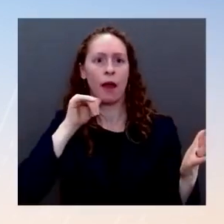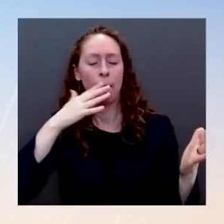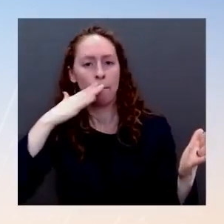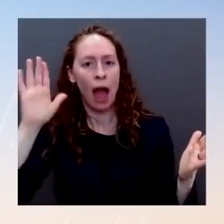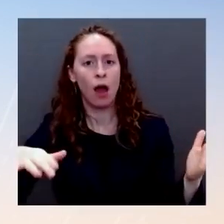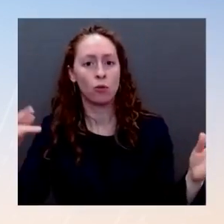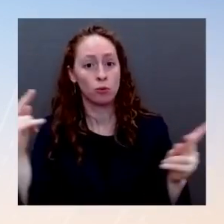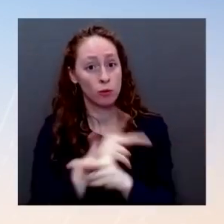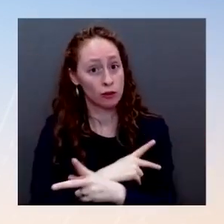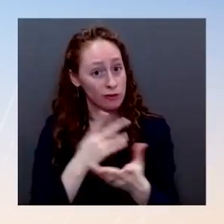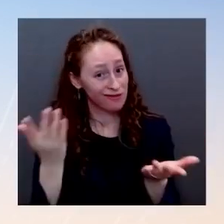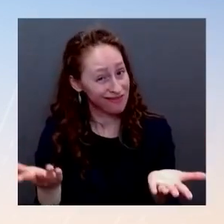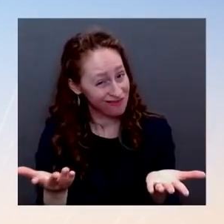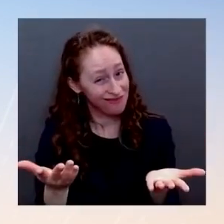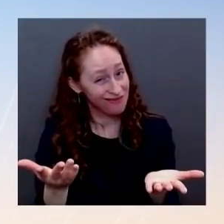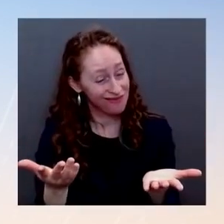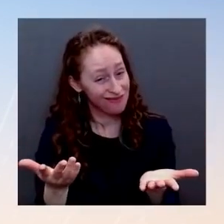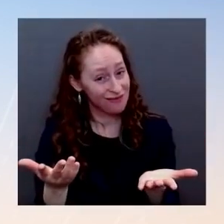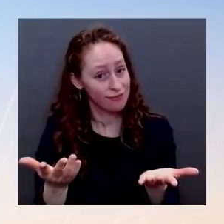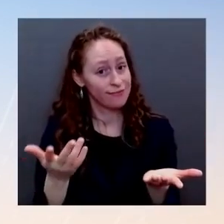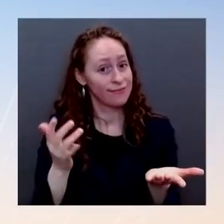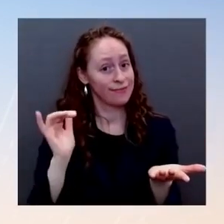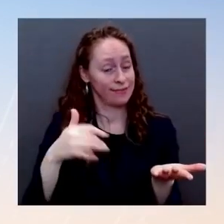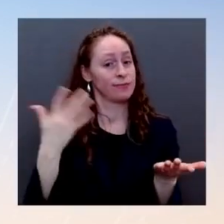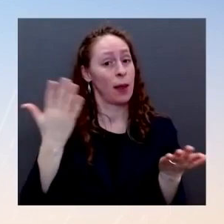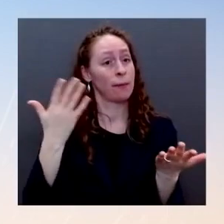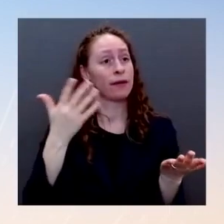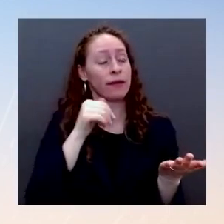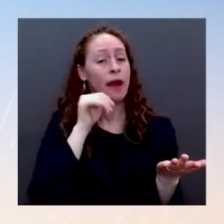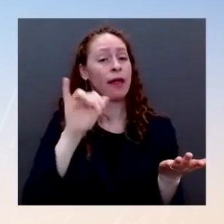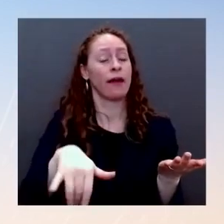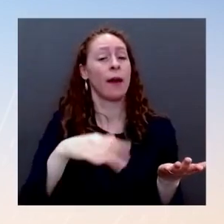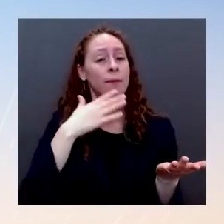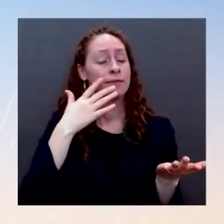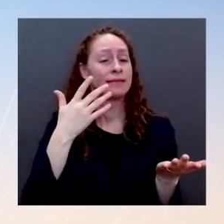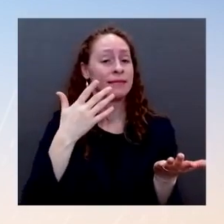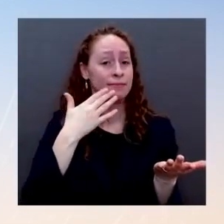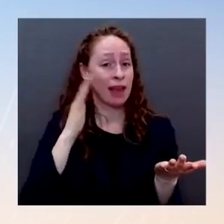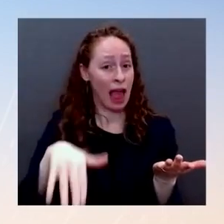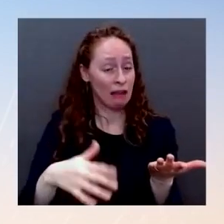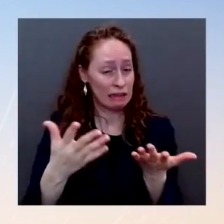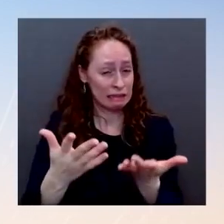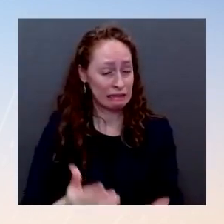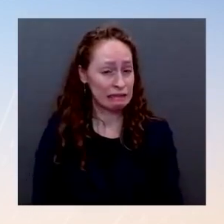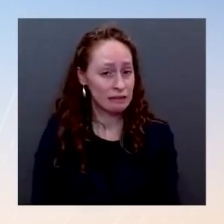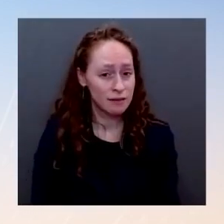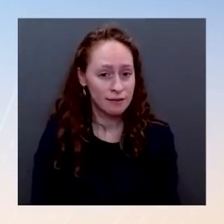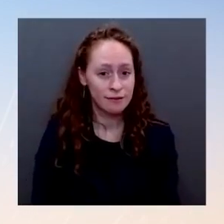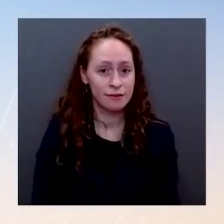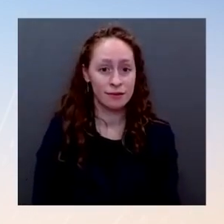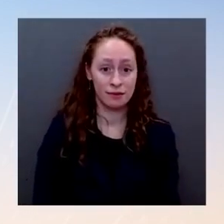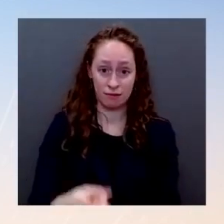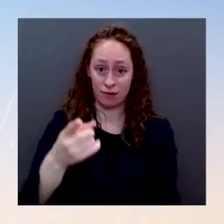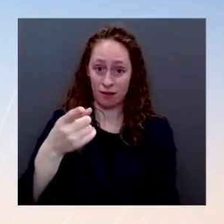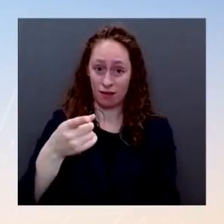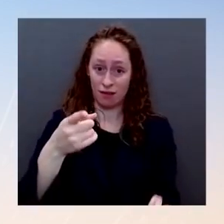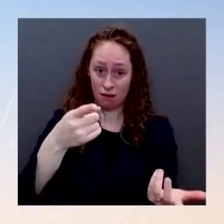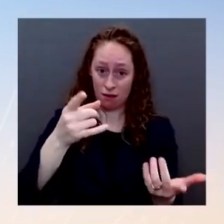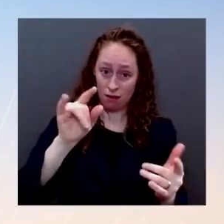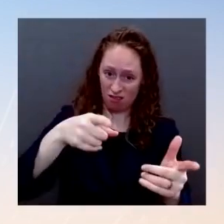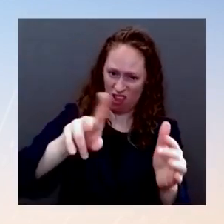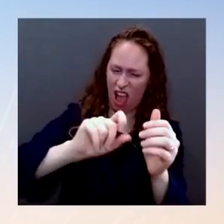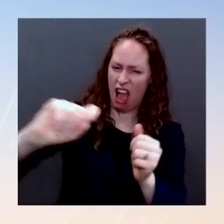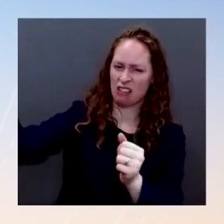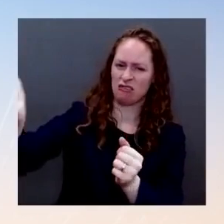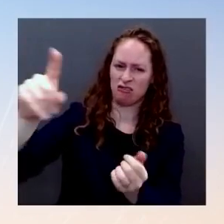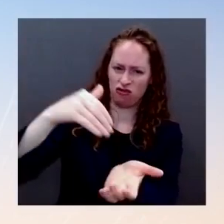don't know that we can make a prediction of that. It's a good question to ask the doctors. Look, I would say, though, and again, reiterate, as the president said before Christmas, we were not where we